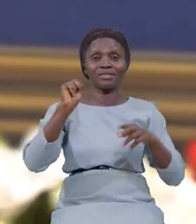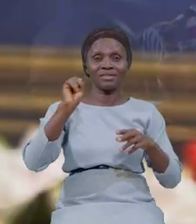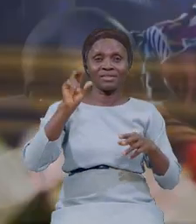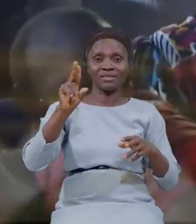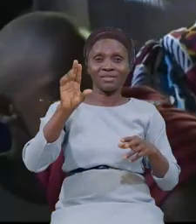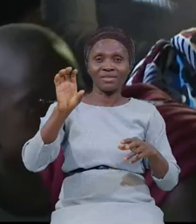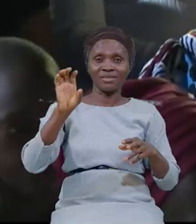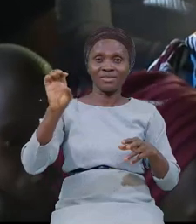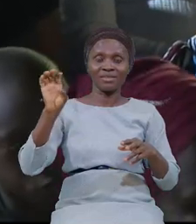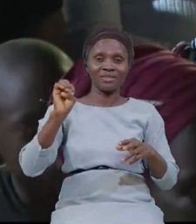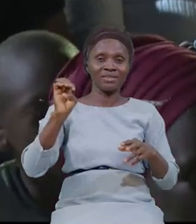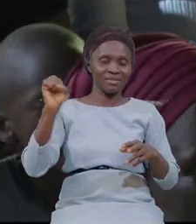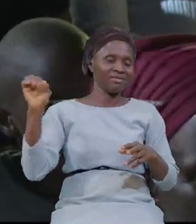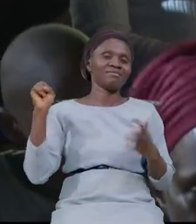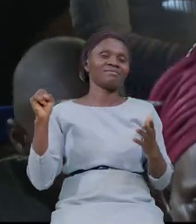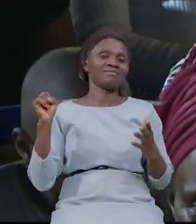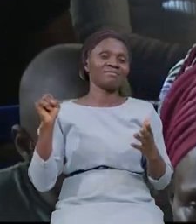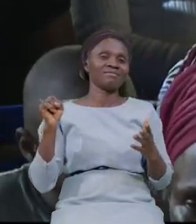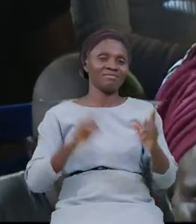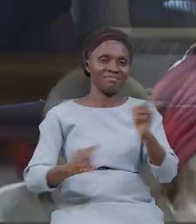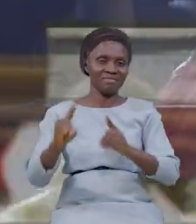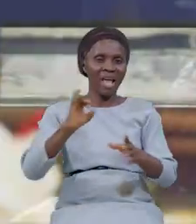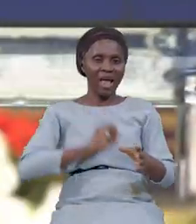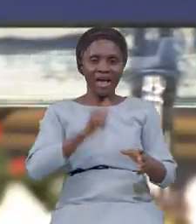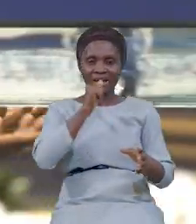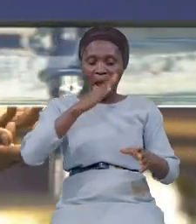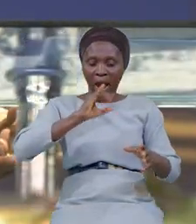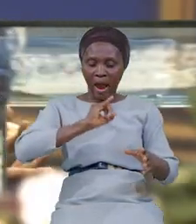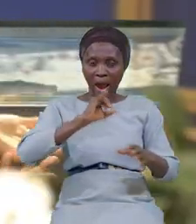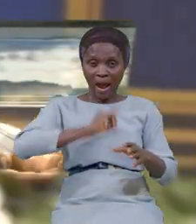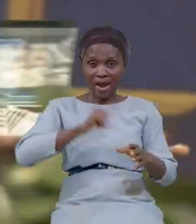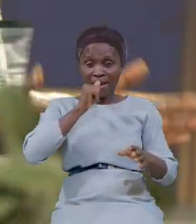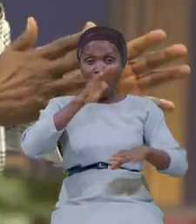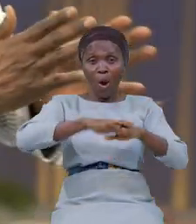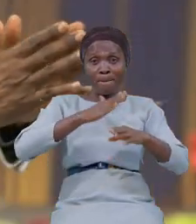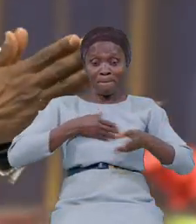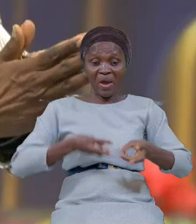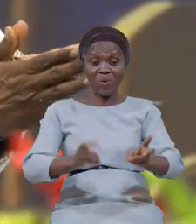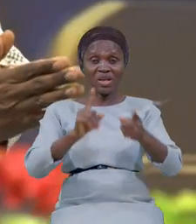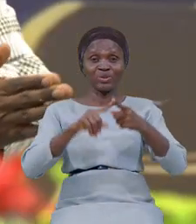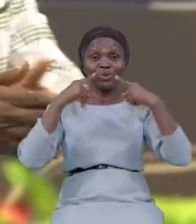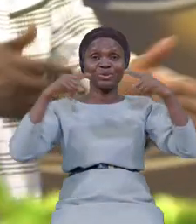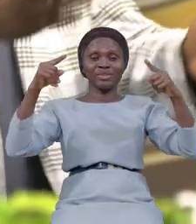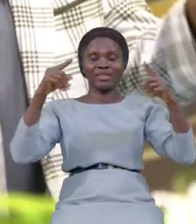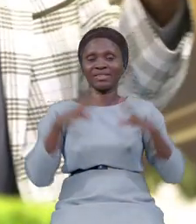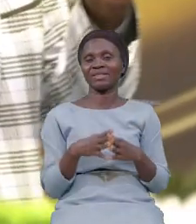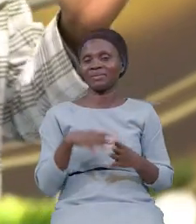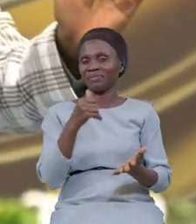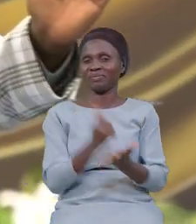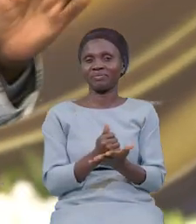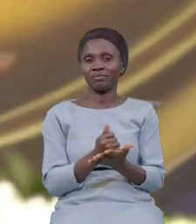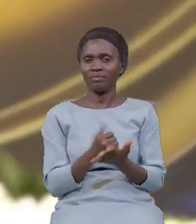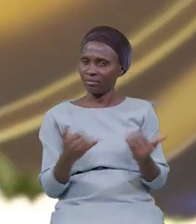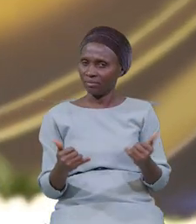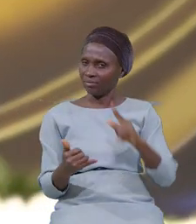success. Show me a man, show me a woman who is now like an